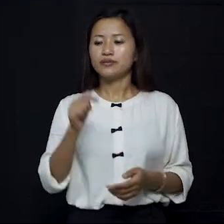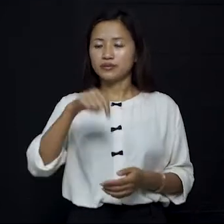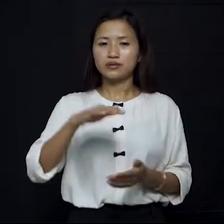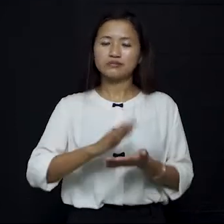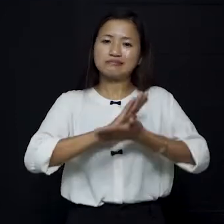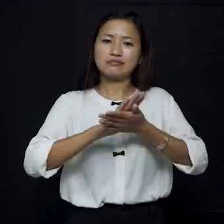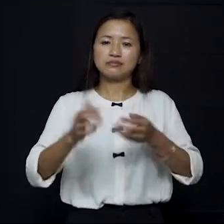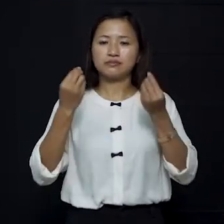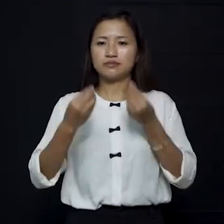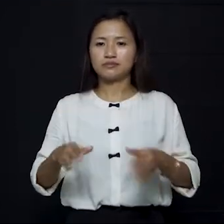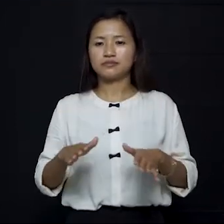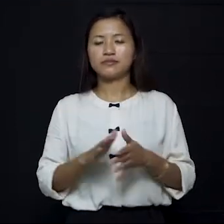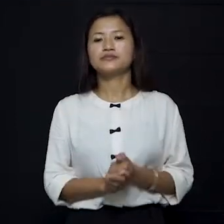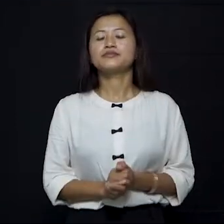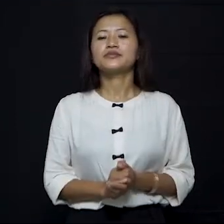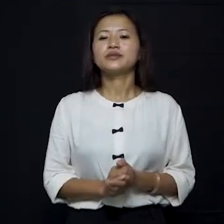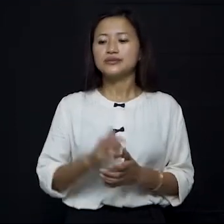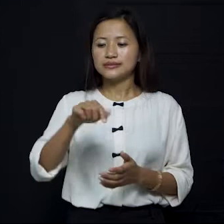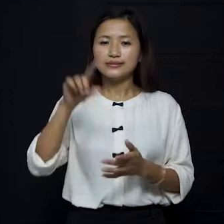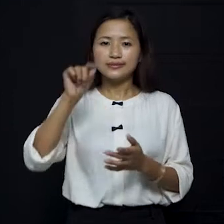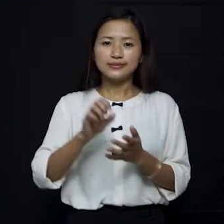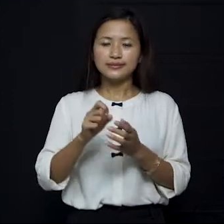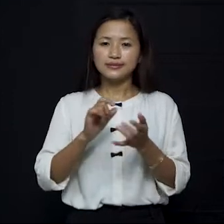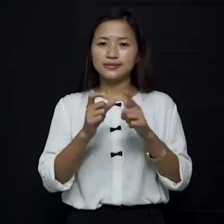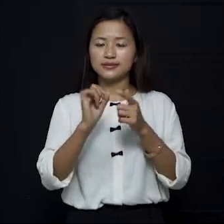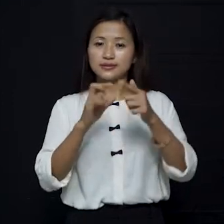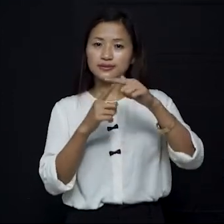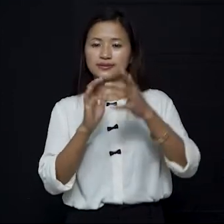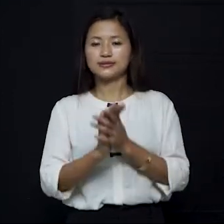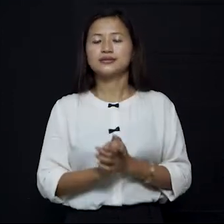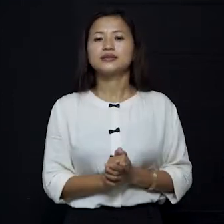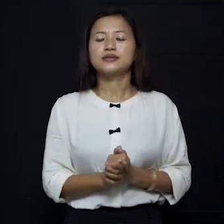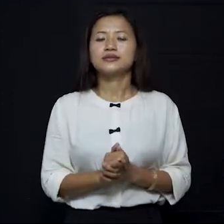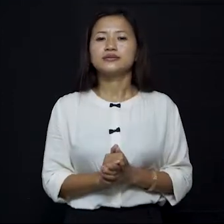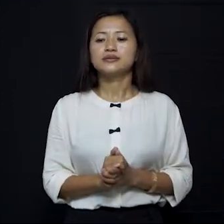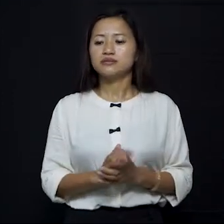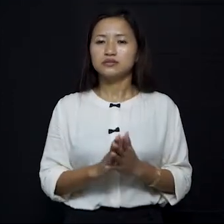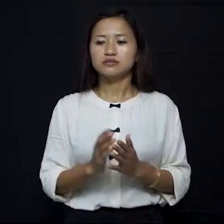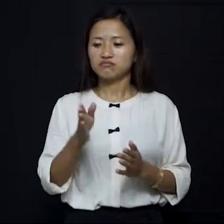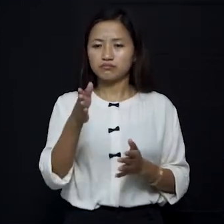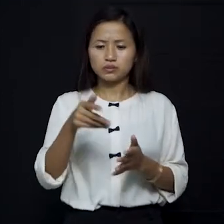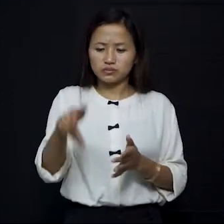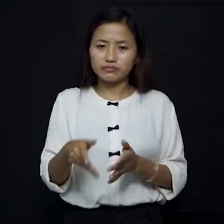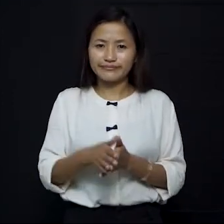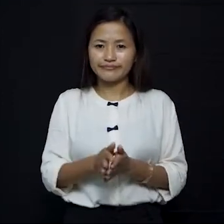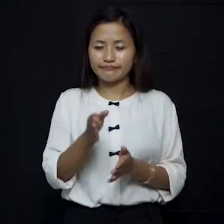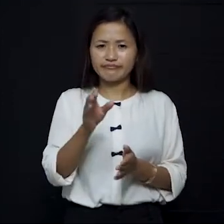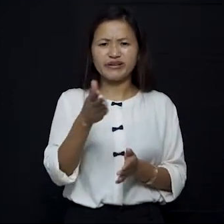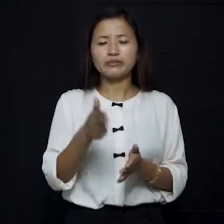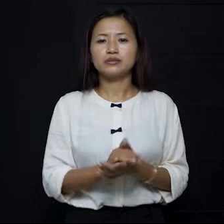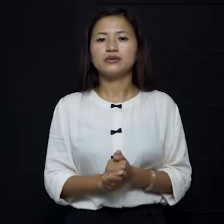ended. That means you did a certain work at a point of time and you are not doing it anymore.